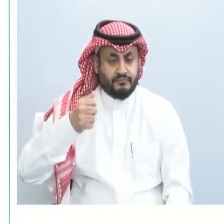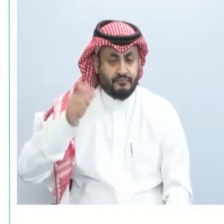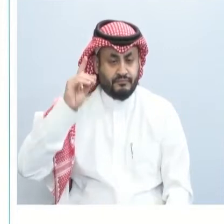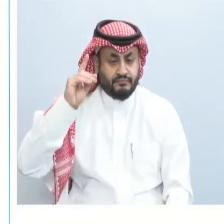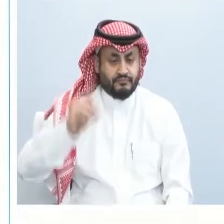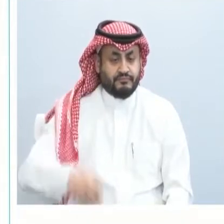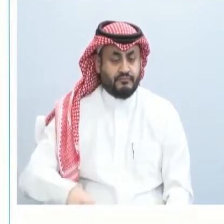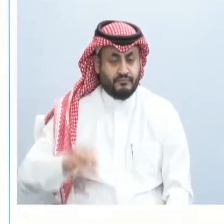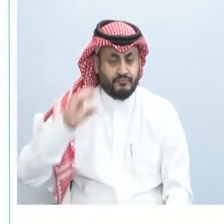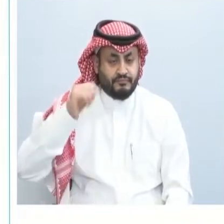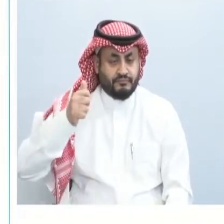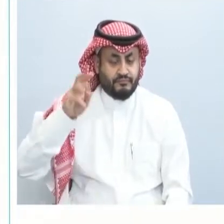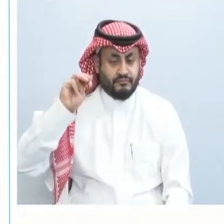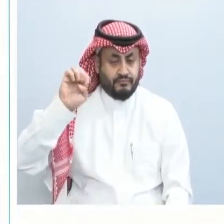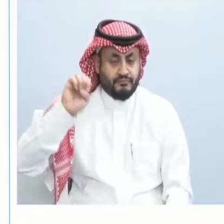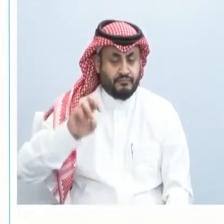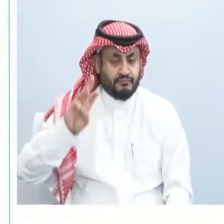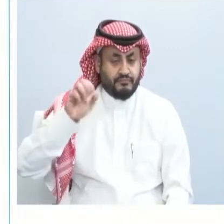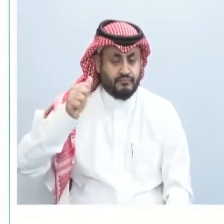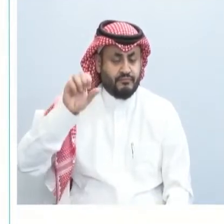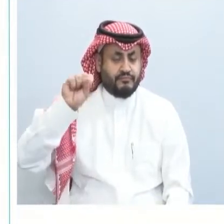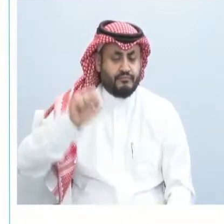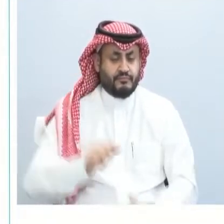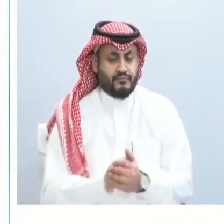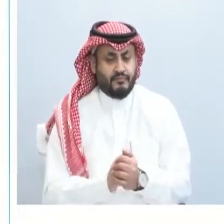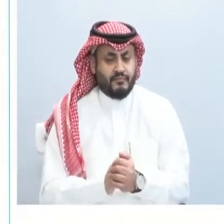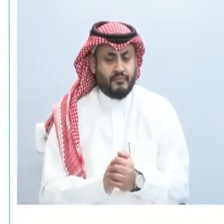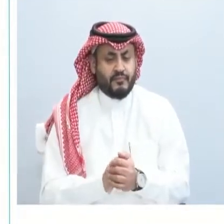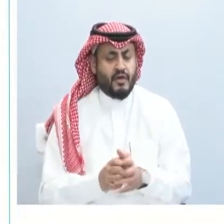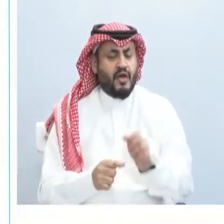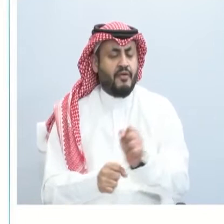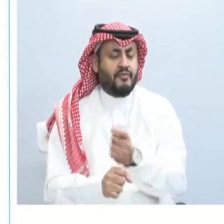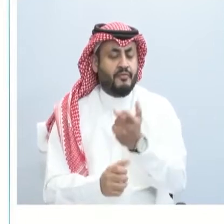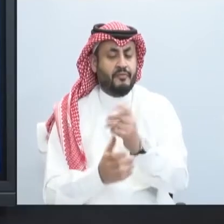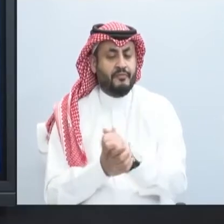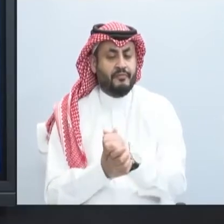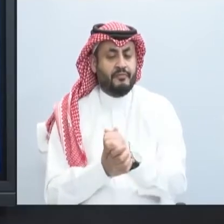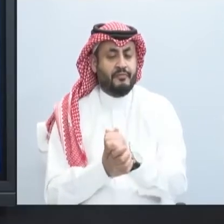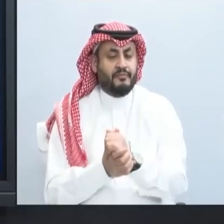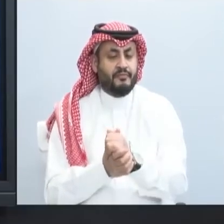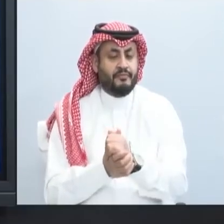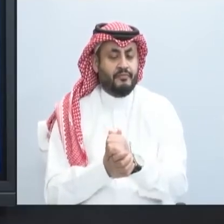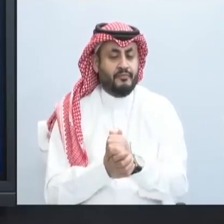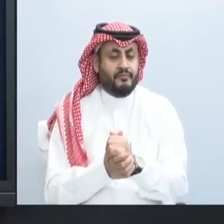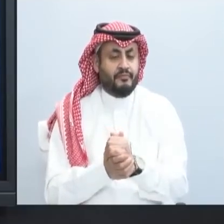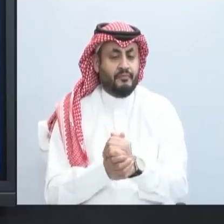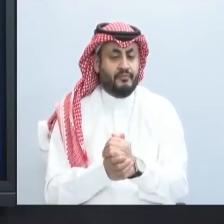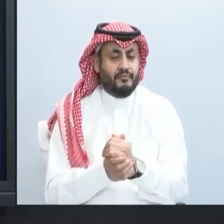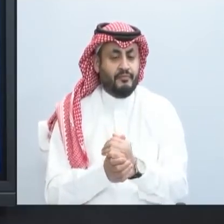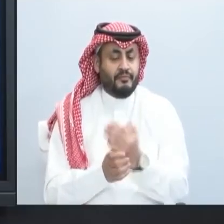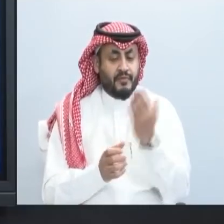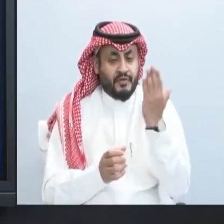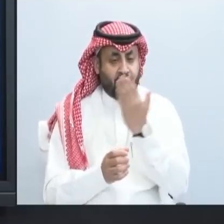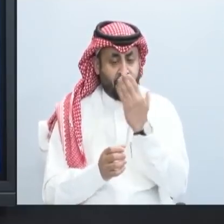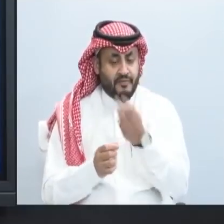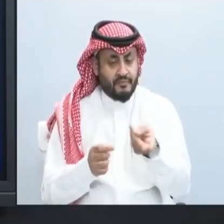went, came, and was, all we had to do is to read the chant or read the